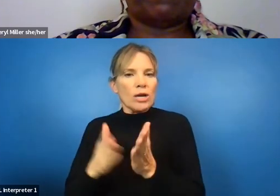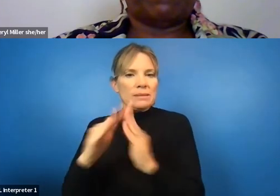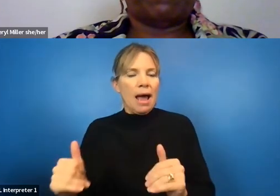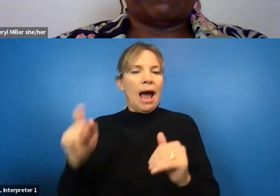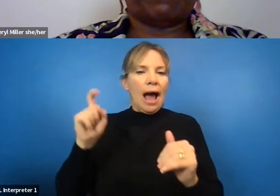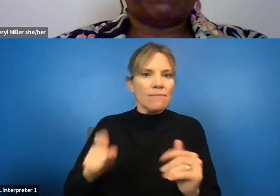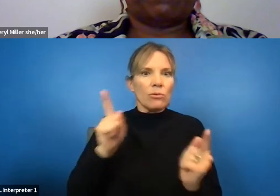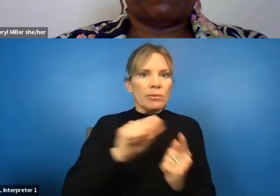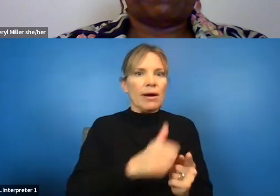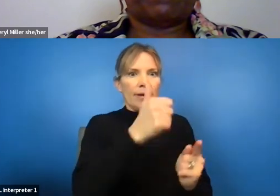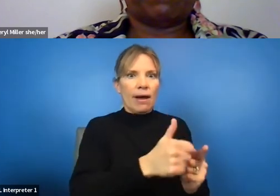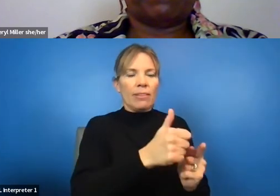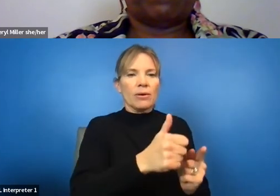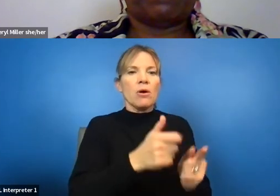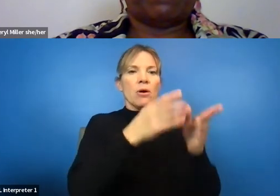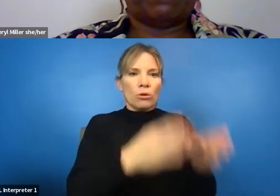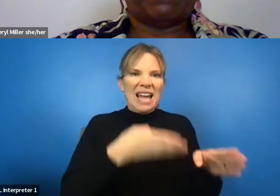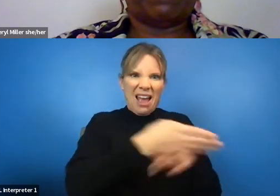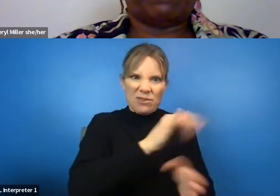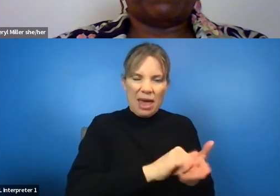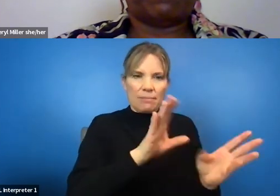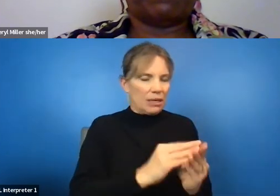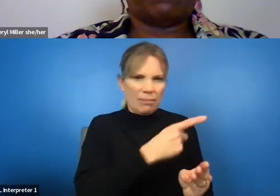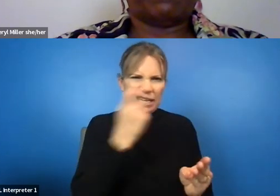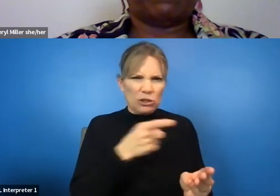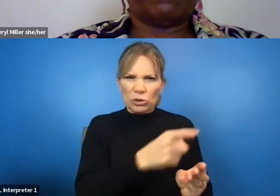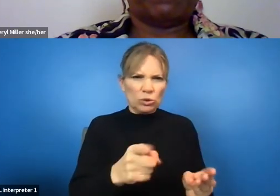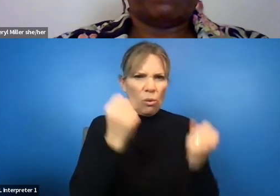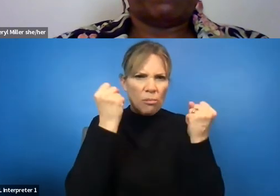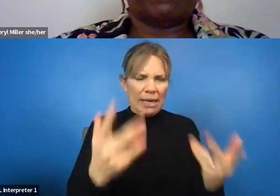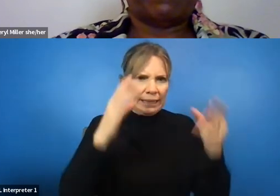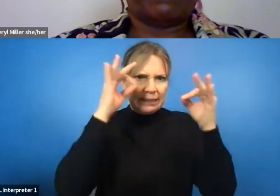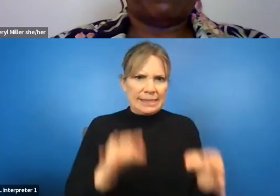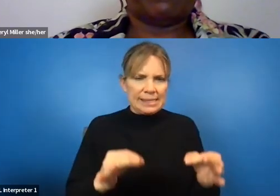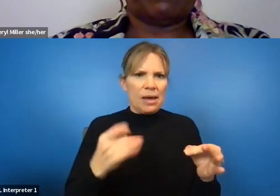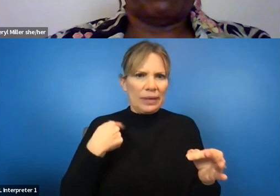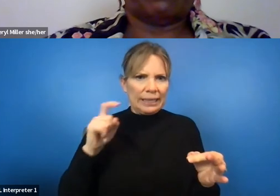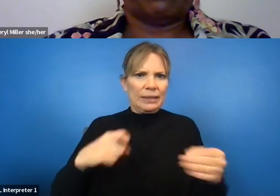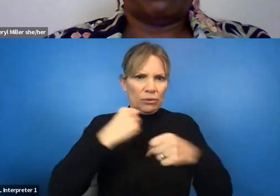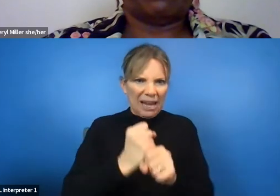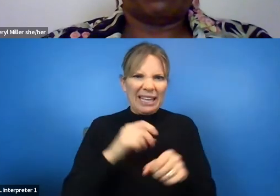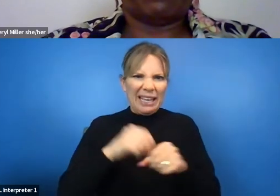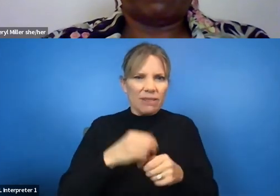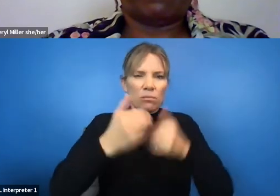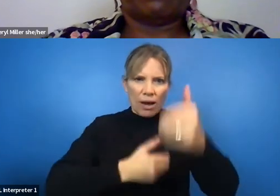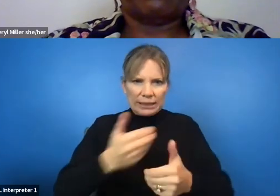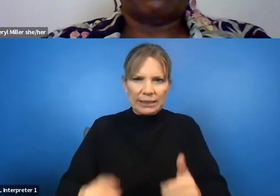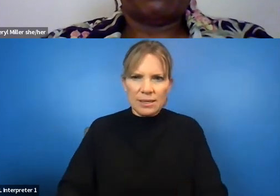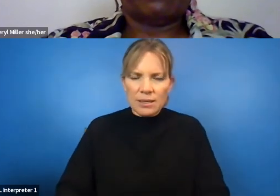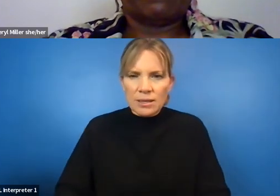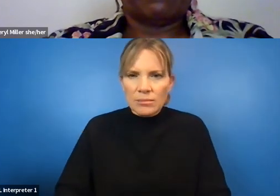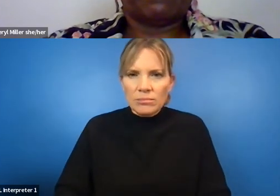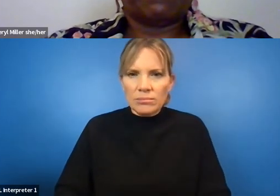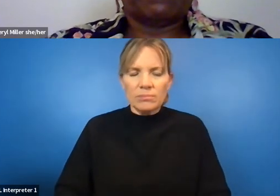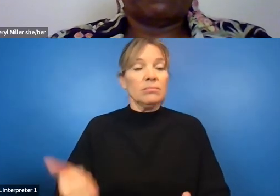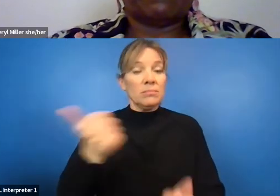with another set after that meeting, because there are just so many decisions that need to be made in this process. And